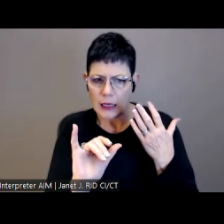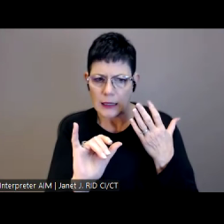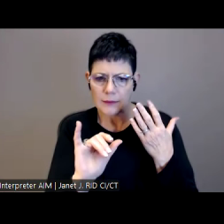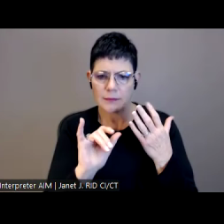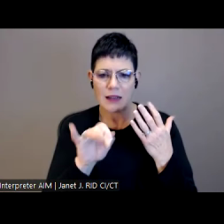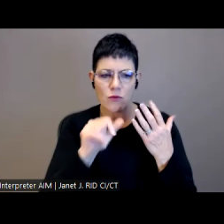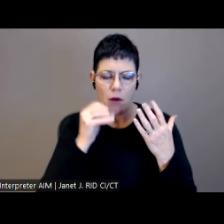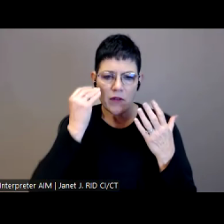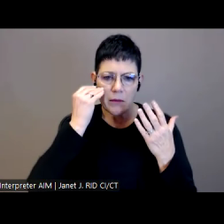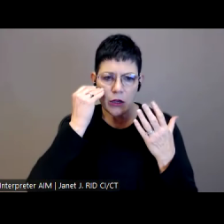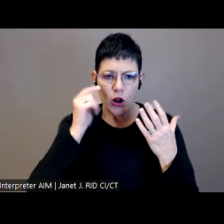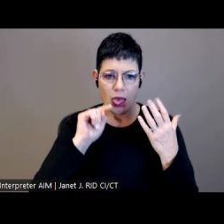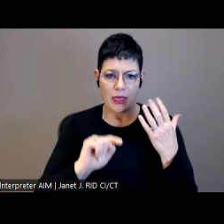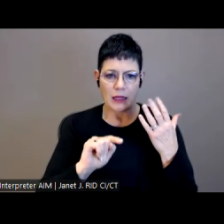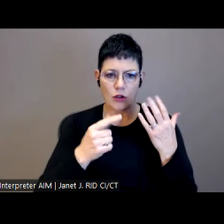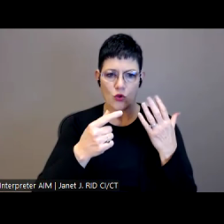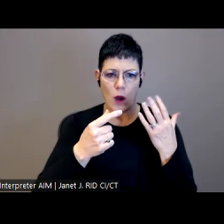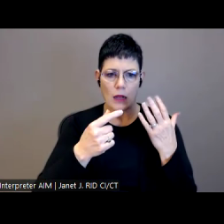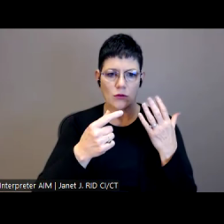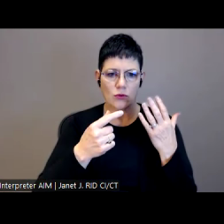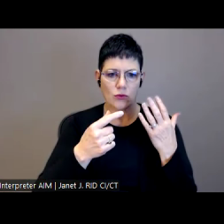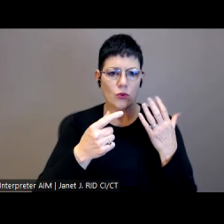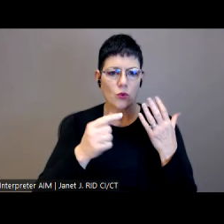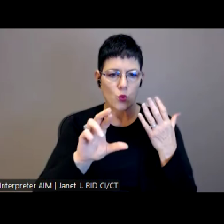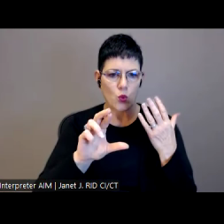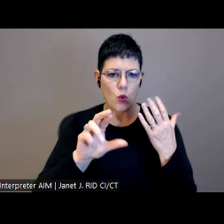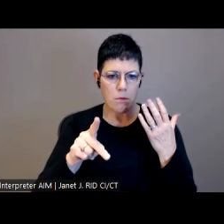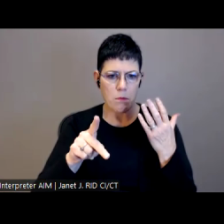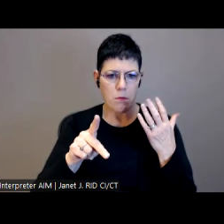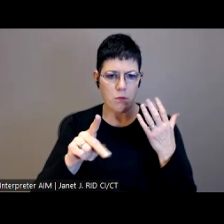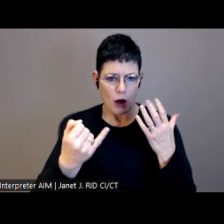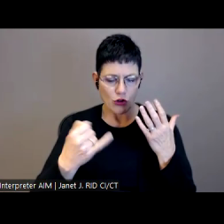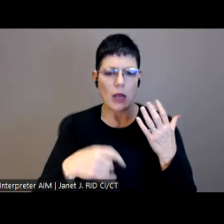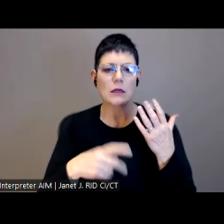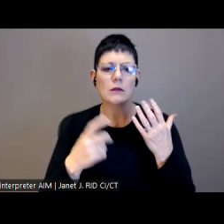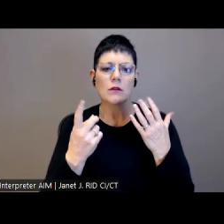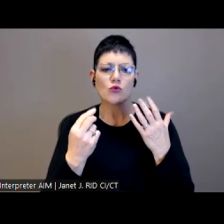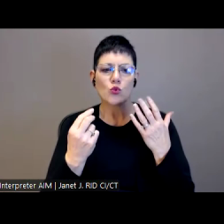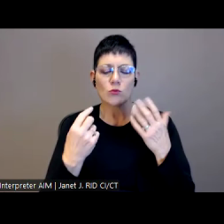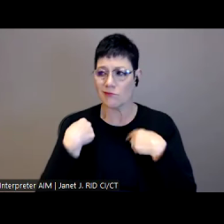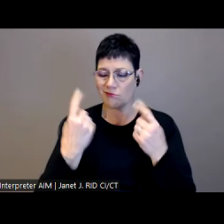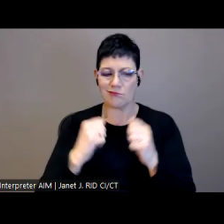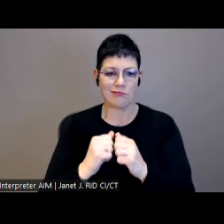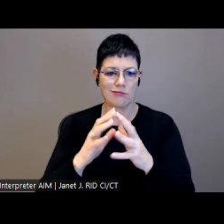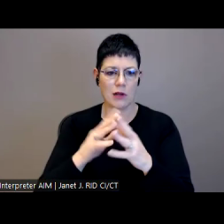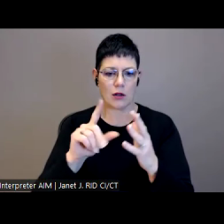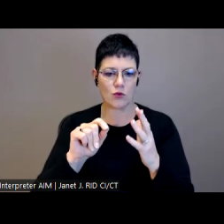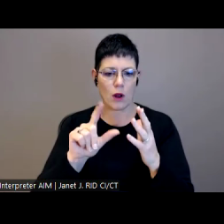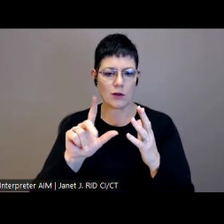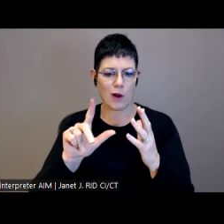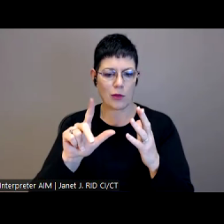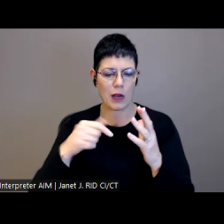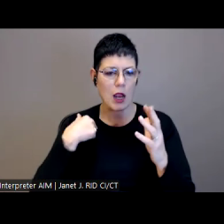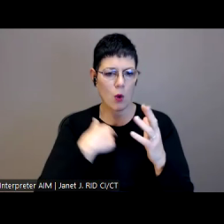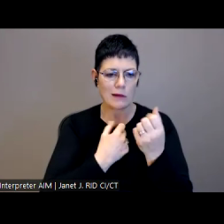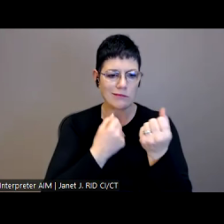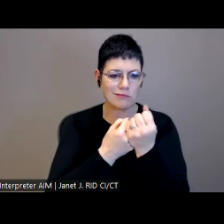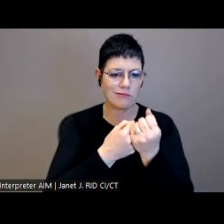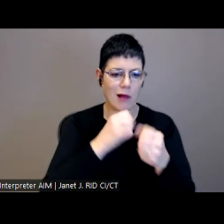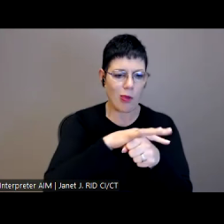We have been around since 2023, and our goal is to support national, state, and local disability